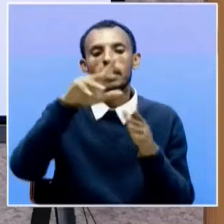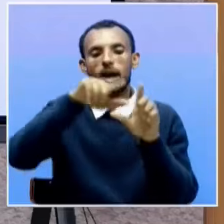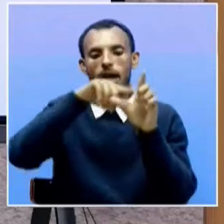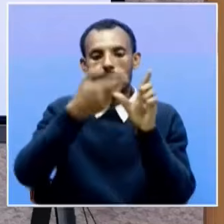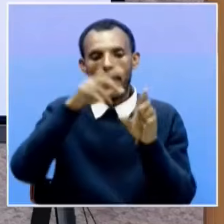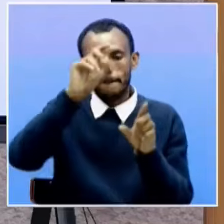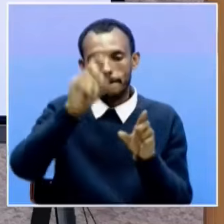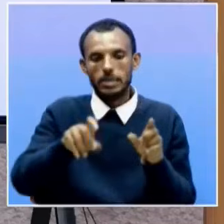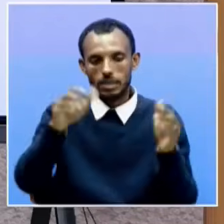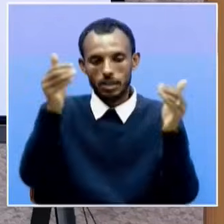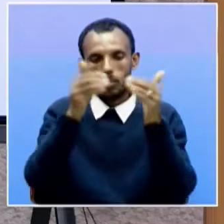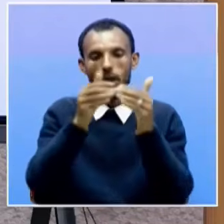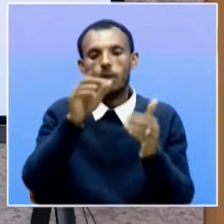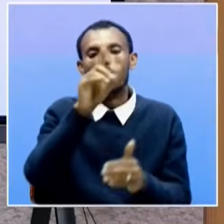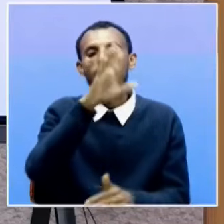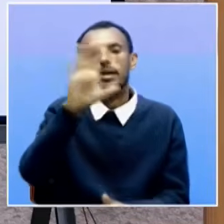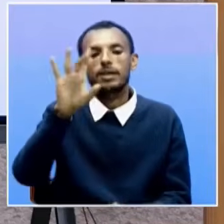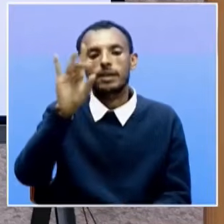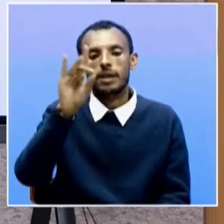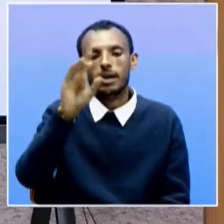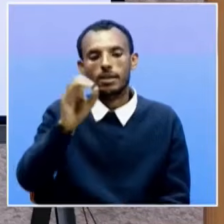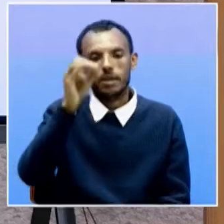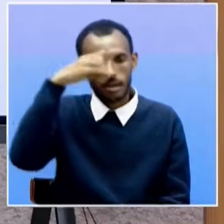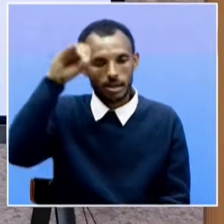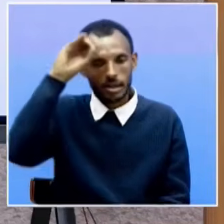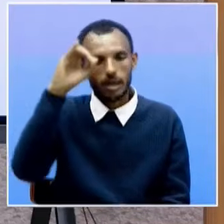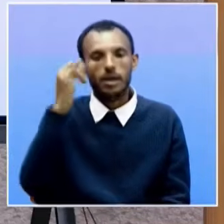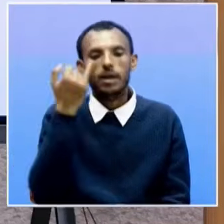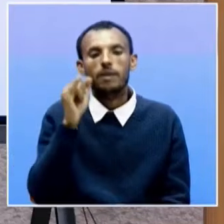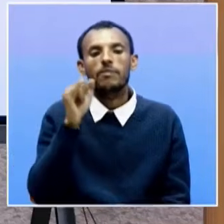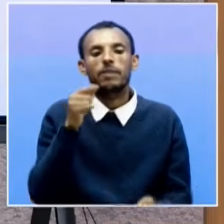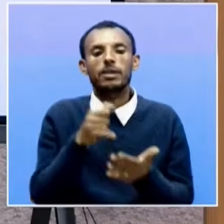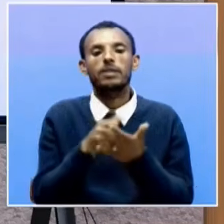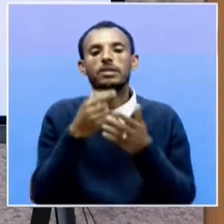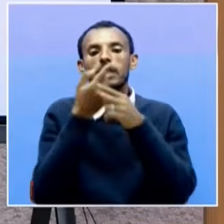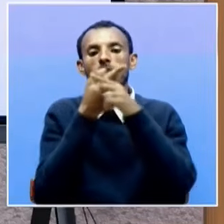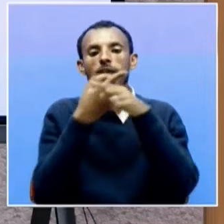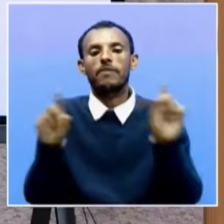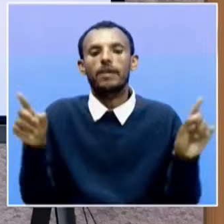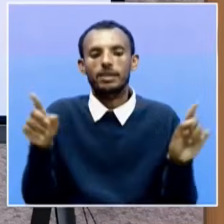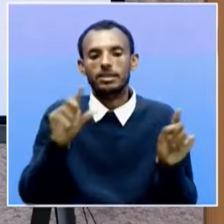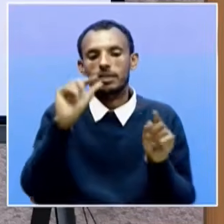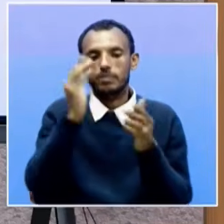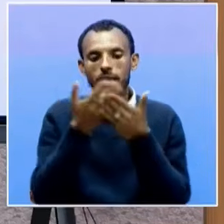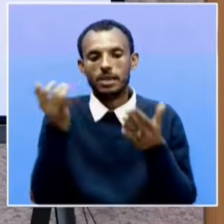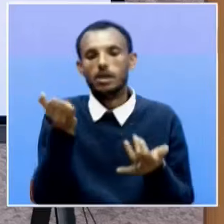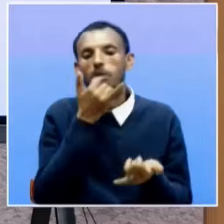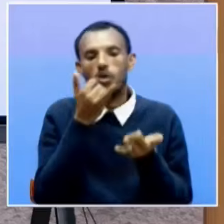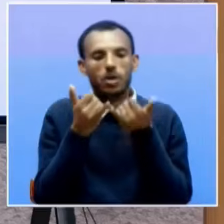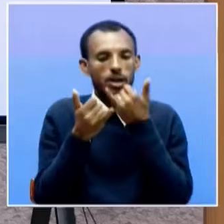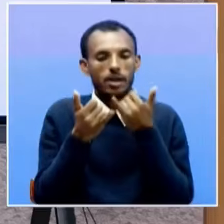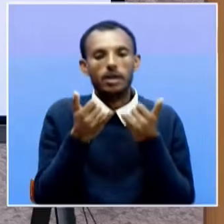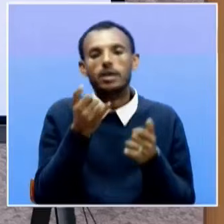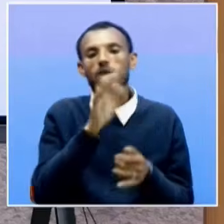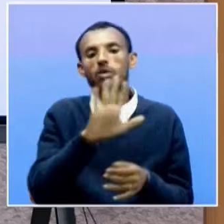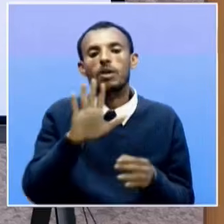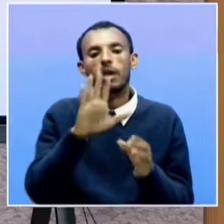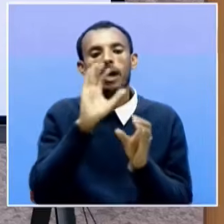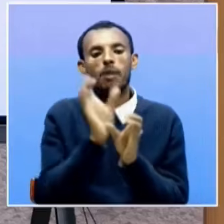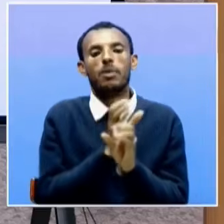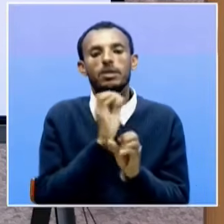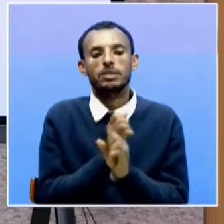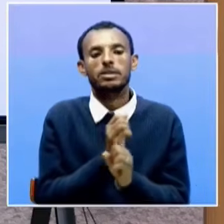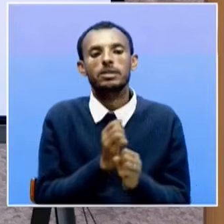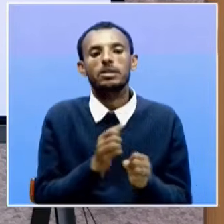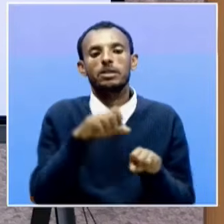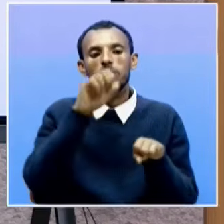must give us 180 degree. If it is different, there is something wrong in our calculation, right?